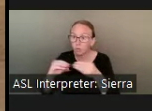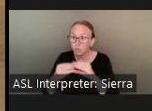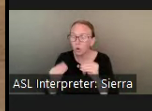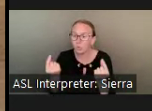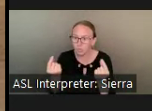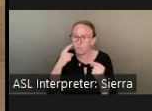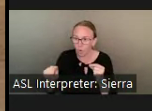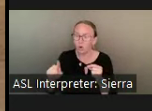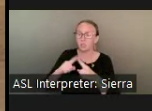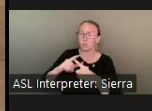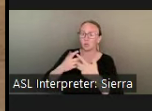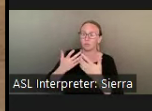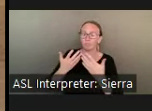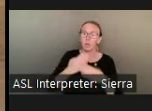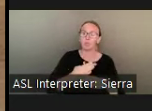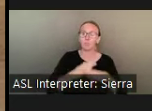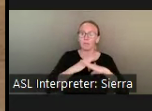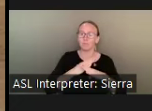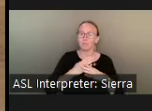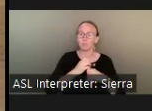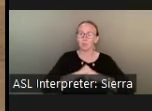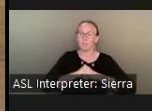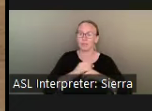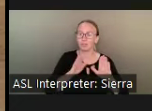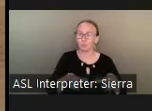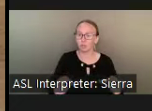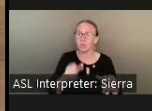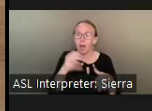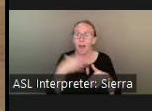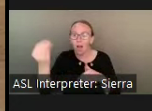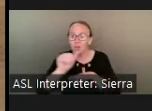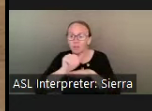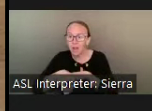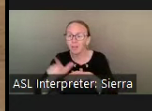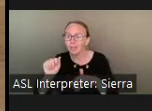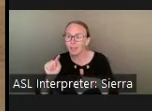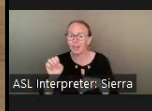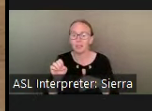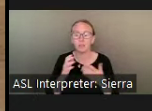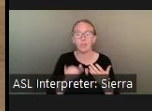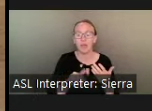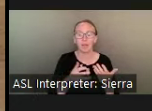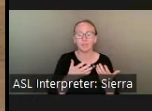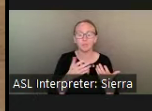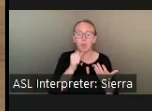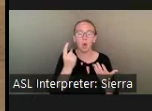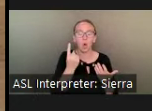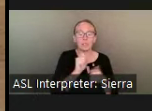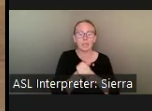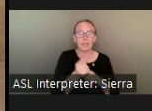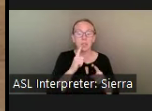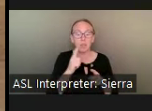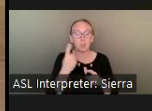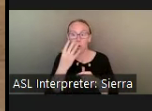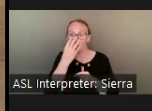night. Which wouldn't necessarily be the case in other like places. Like there was a werewolf story, which was very much that, but in Georgia, werewolf story